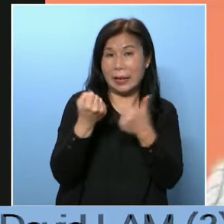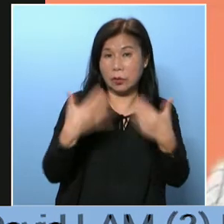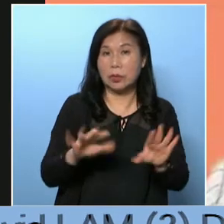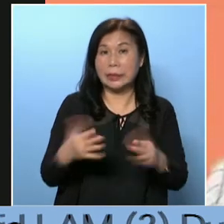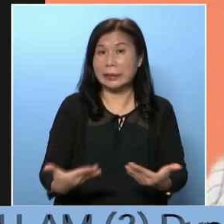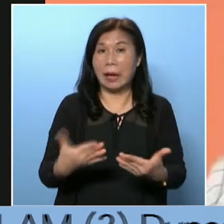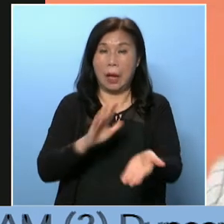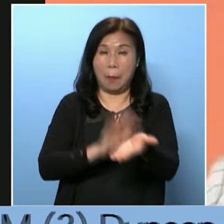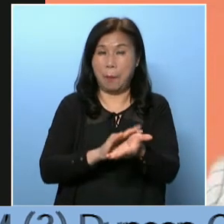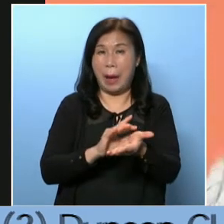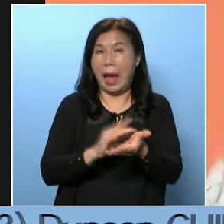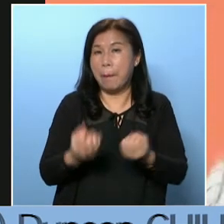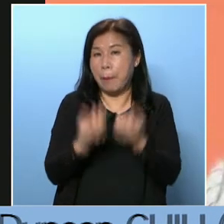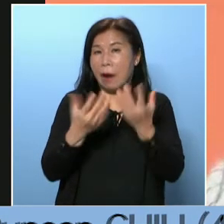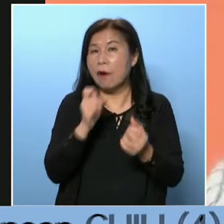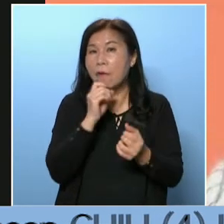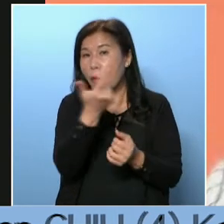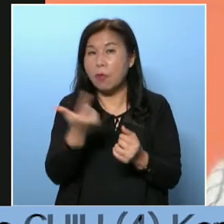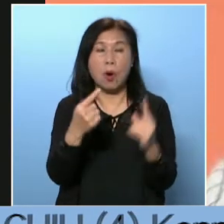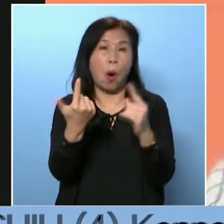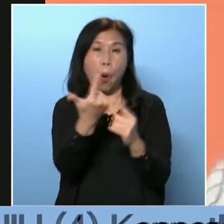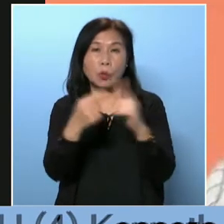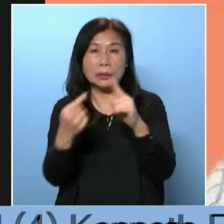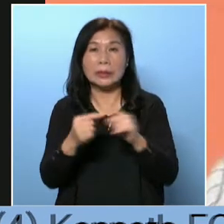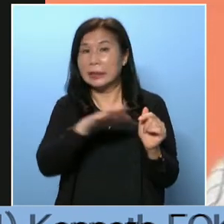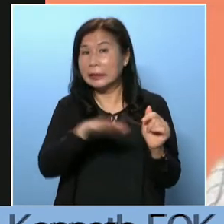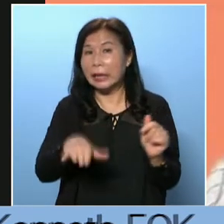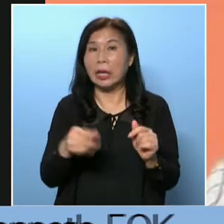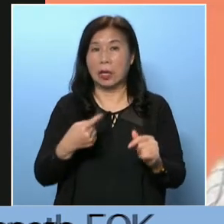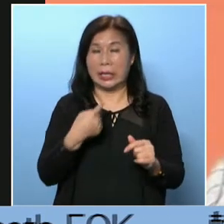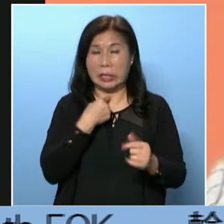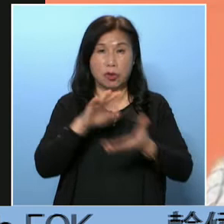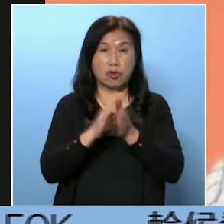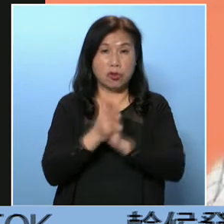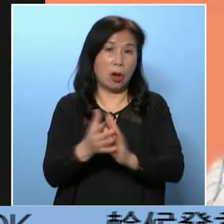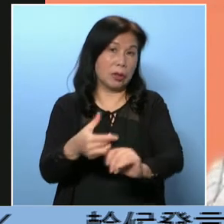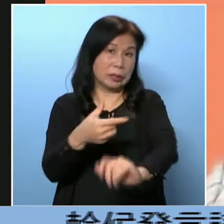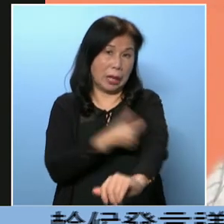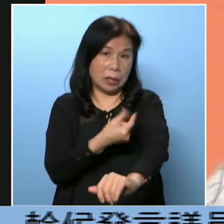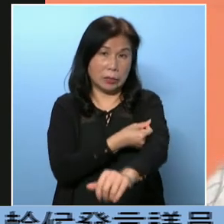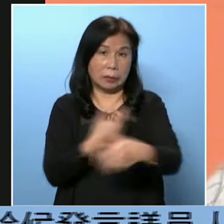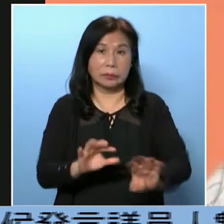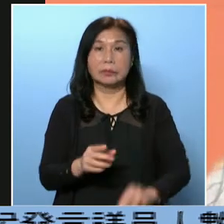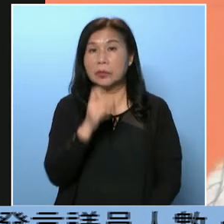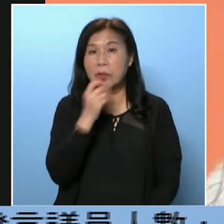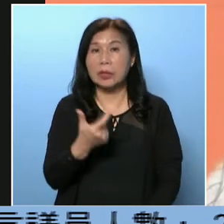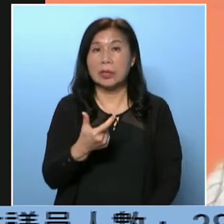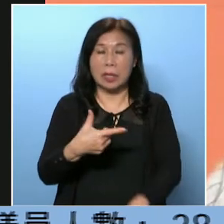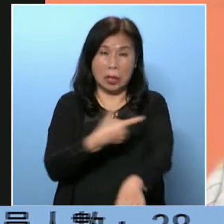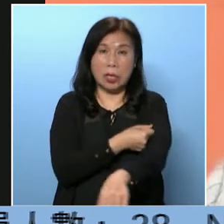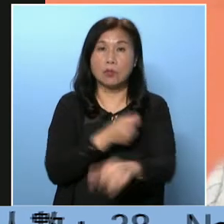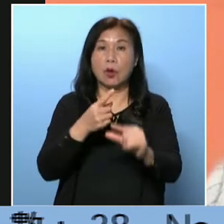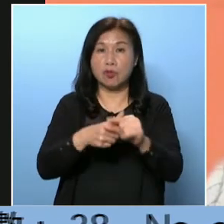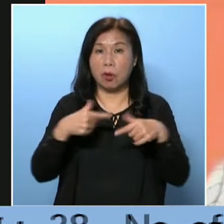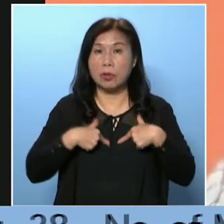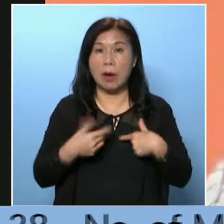Excluding the doubts on the vaccination protection, the epidemic is getting severe. A lot of the elderly and the children would like to get vaccinated. A